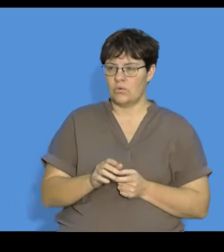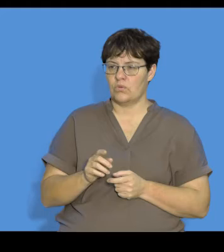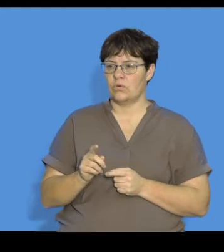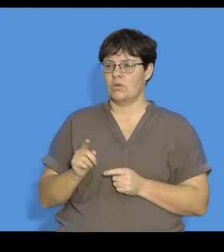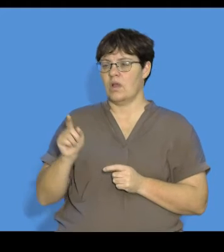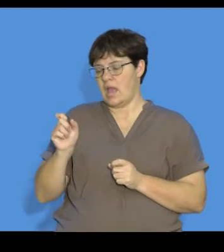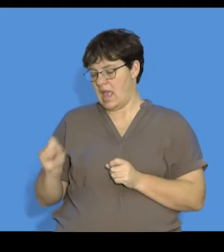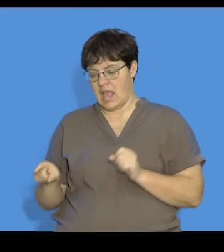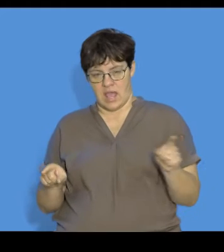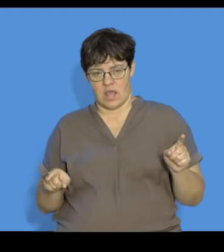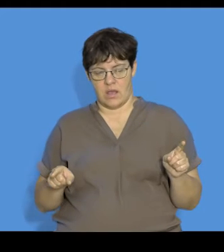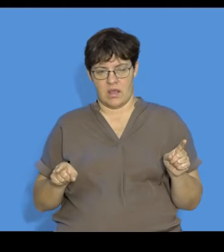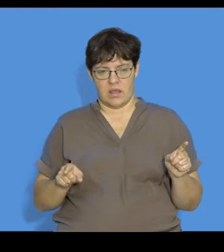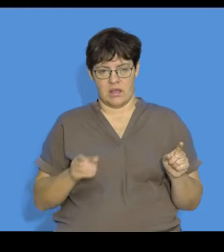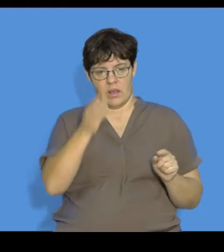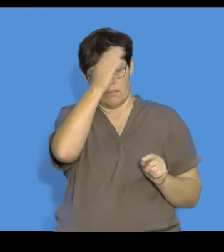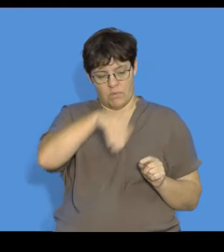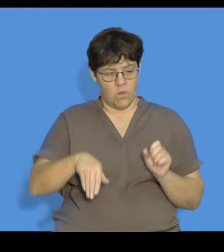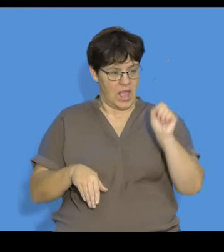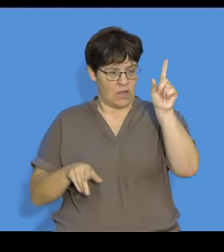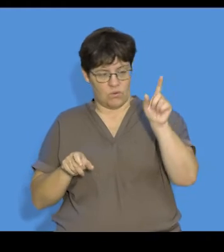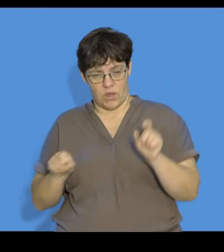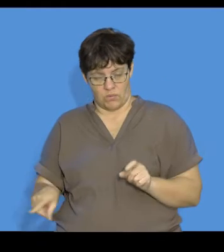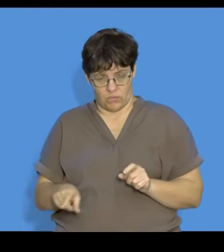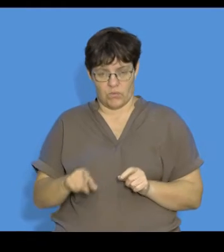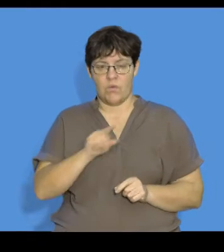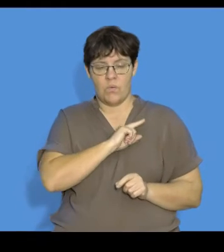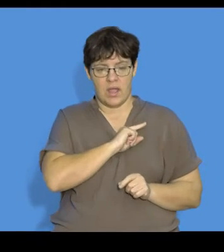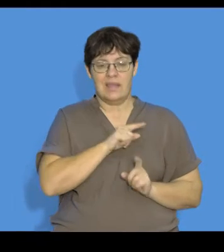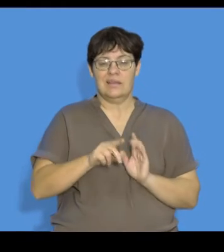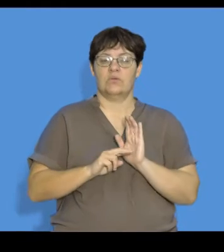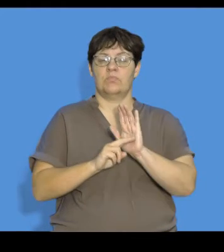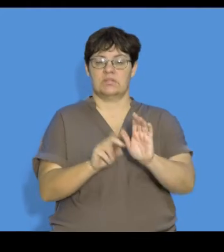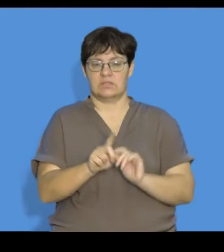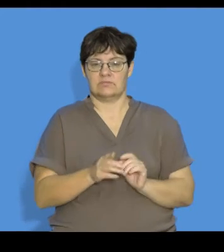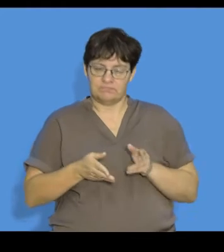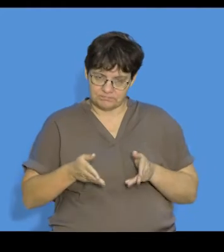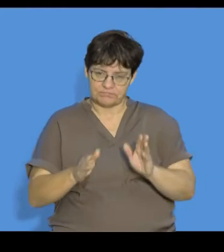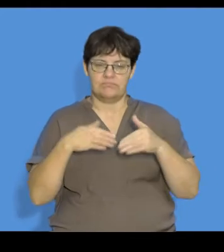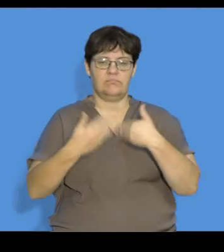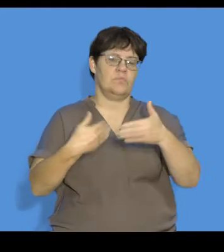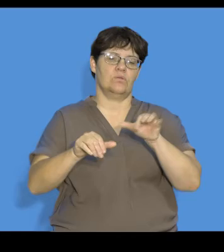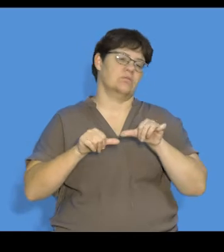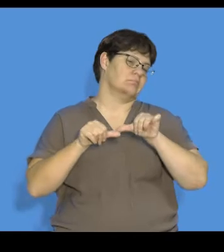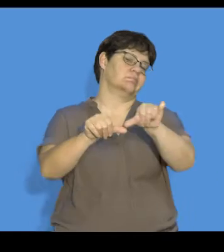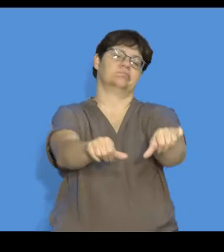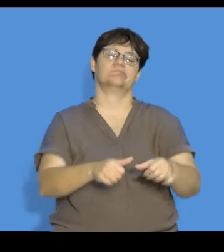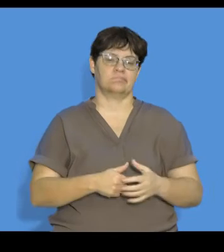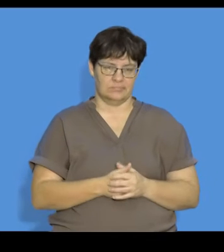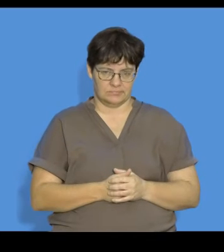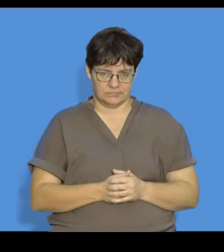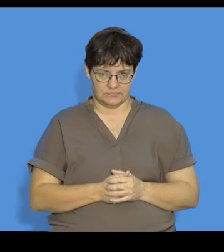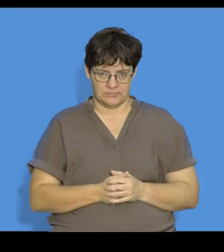the end, because these arrows represent that this graph is continuing